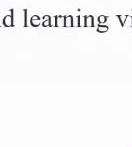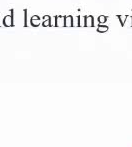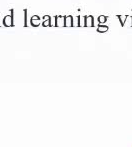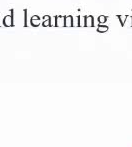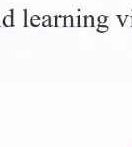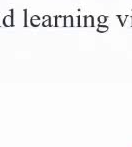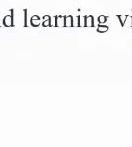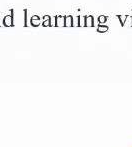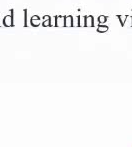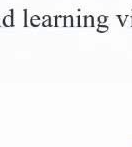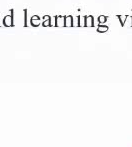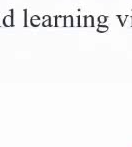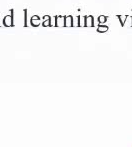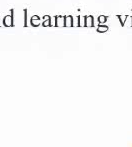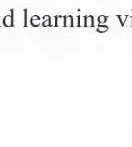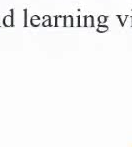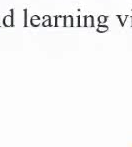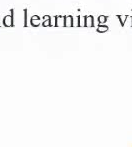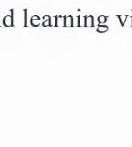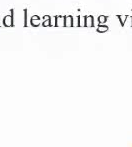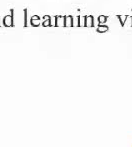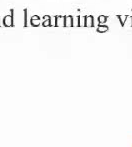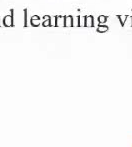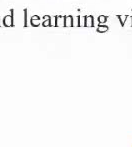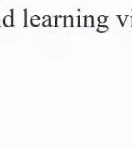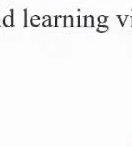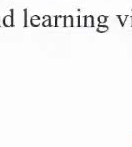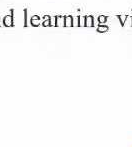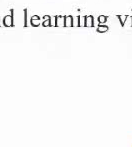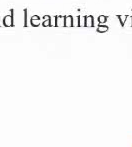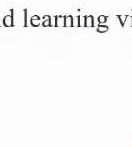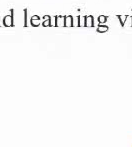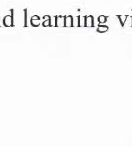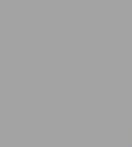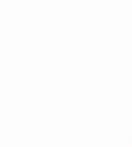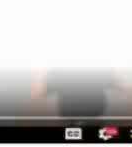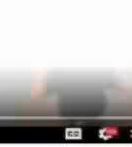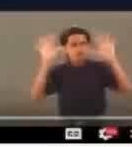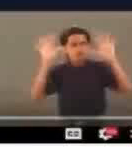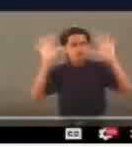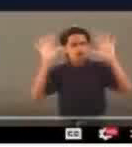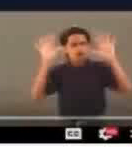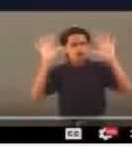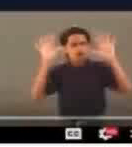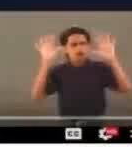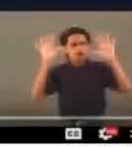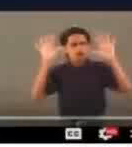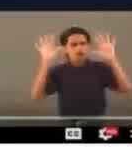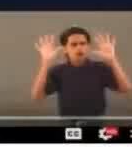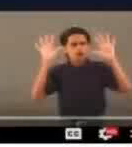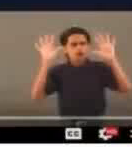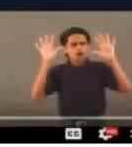mapping of that sign to the conceptual sign language and that displayed on the user screen. That is the one system, that is the